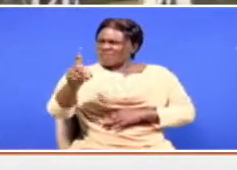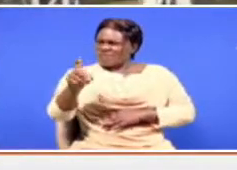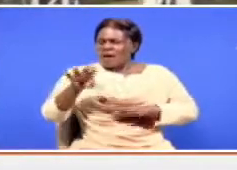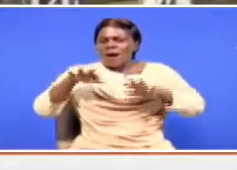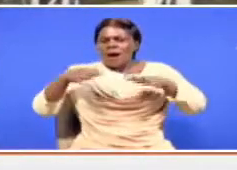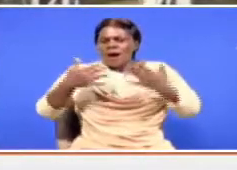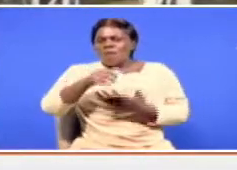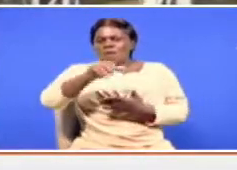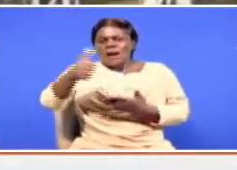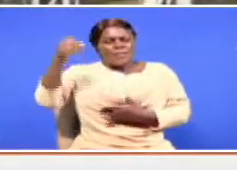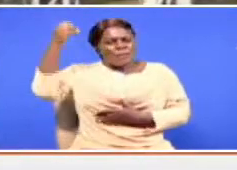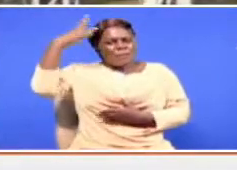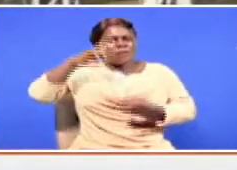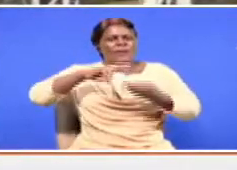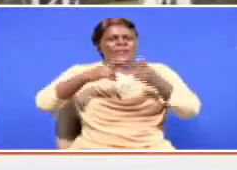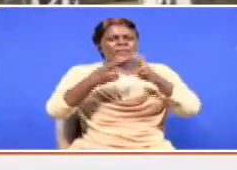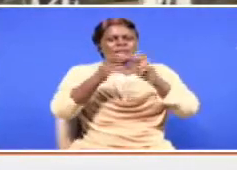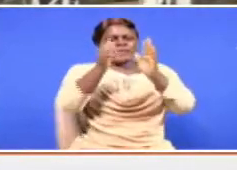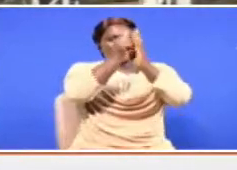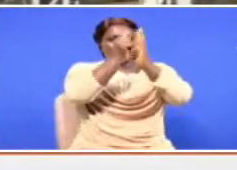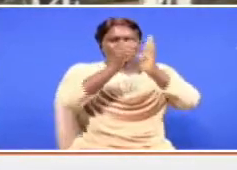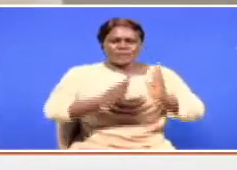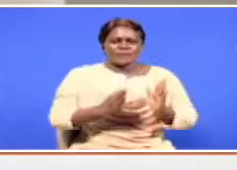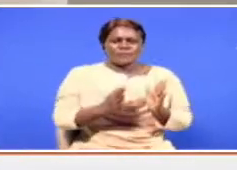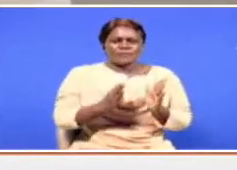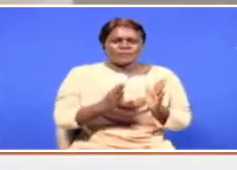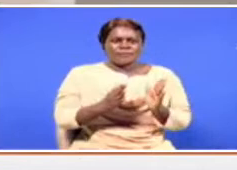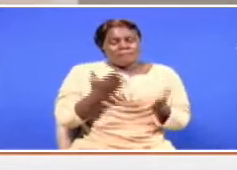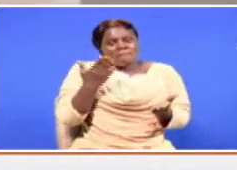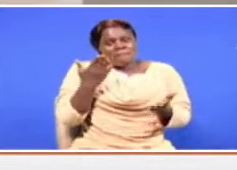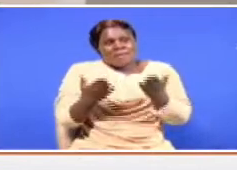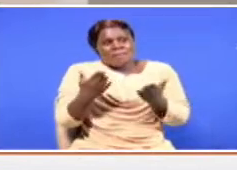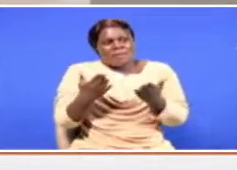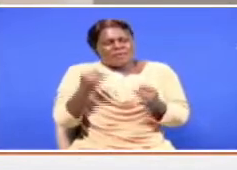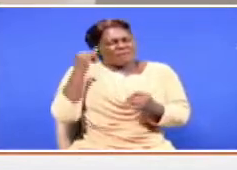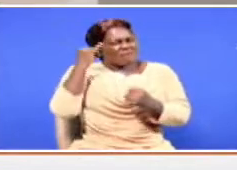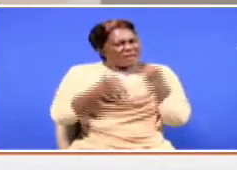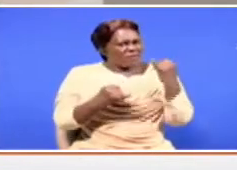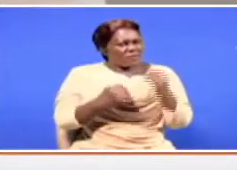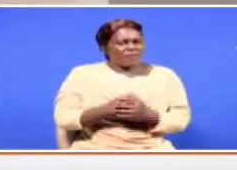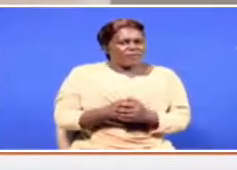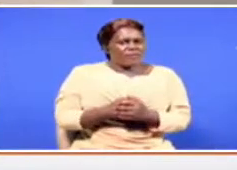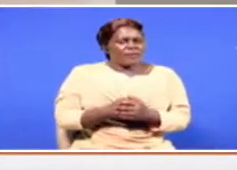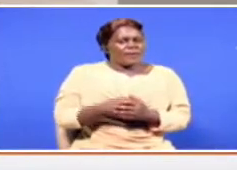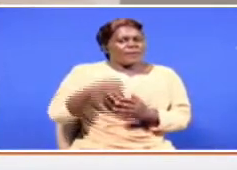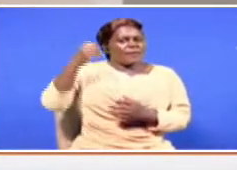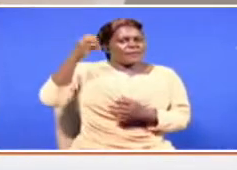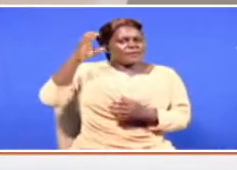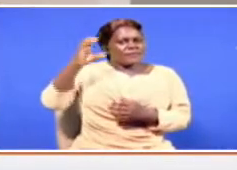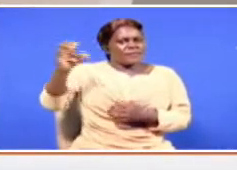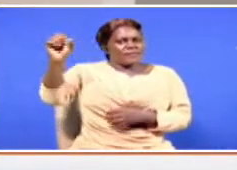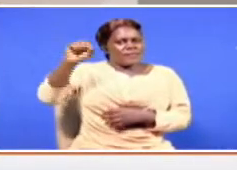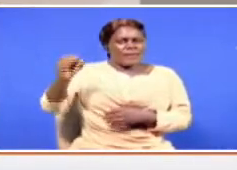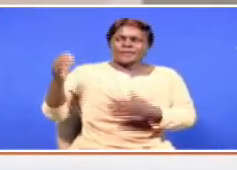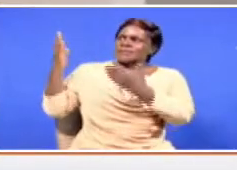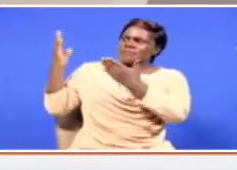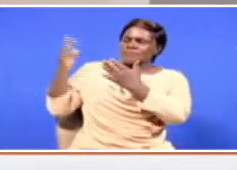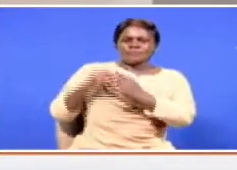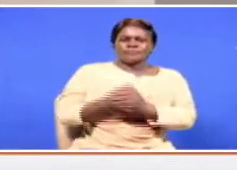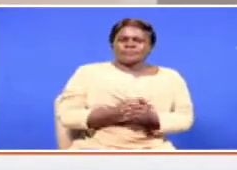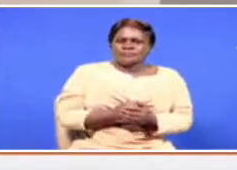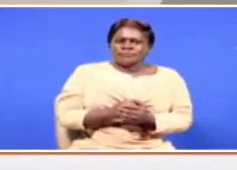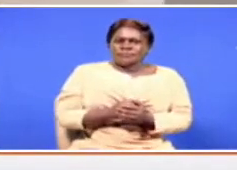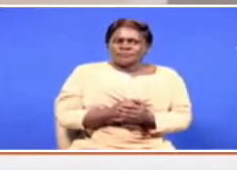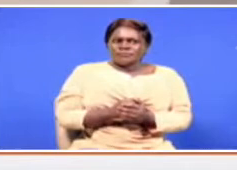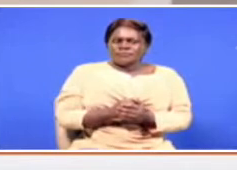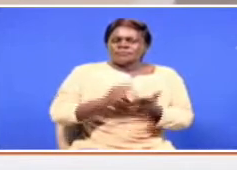How about the other energy-related agencies? And perhaps last but not least, the energy CS Davis Chirchir